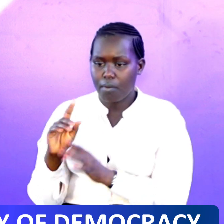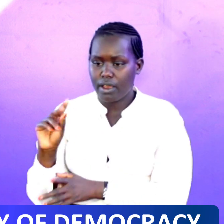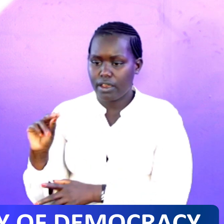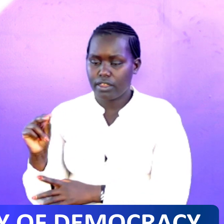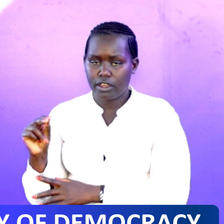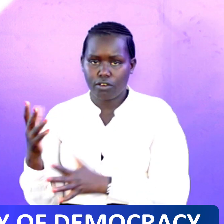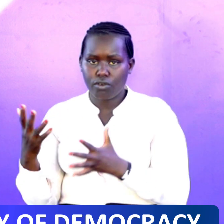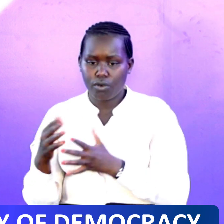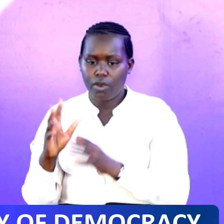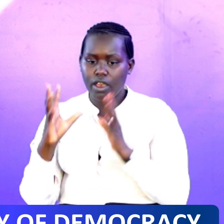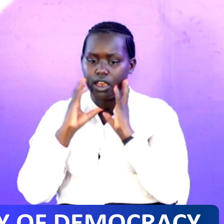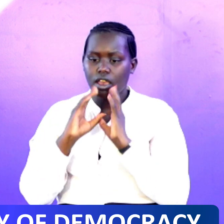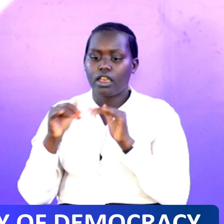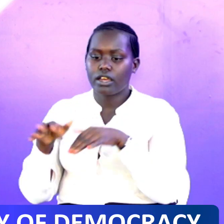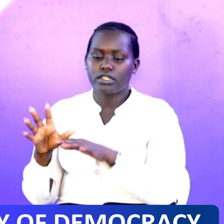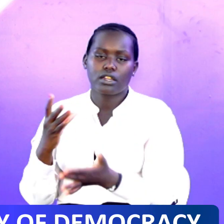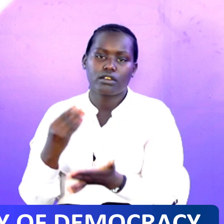left money,